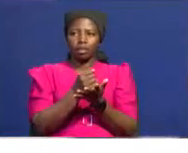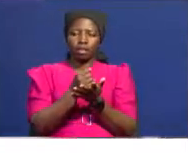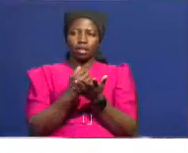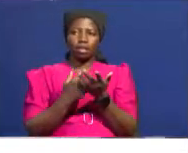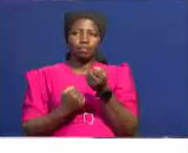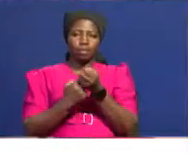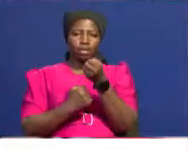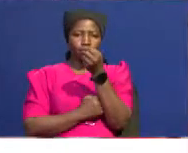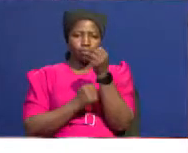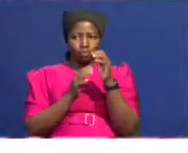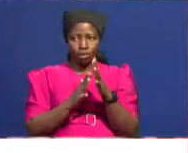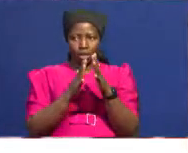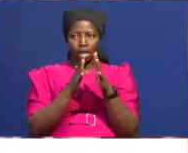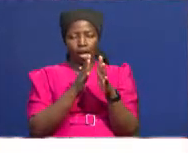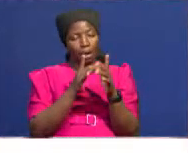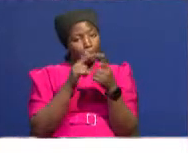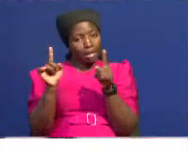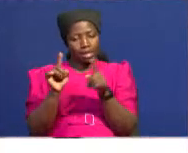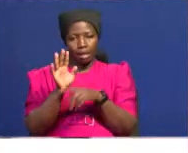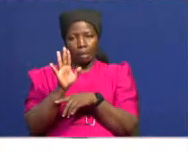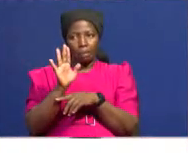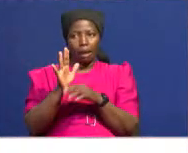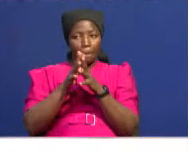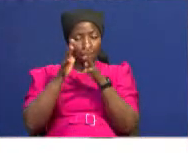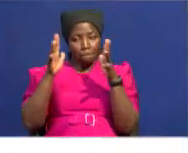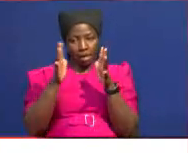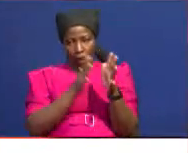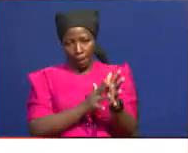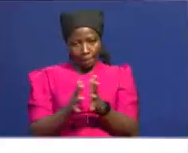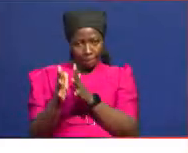the main organizers of the race were not informed.